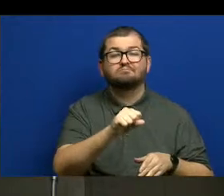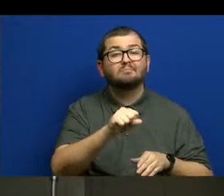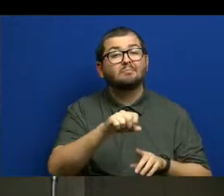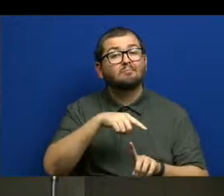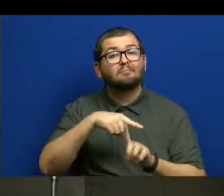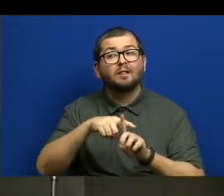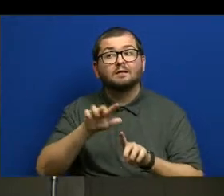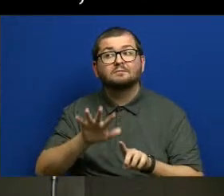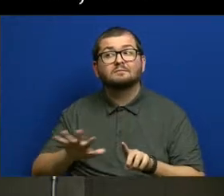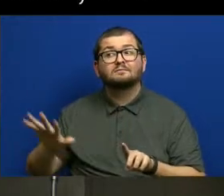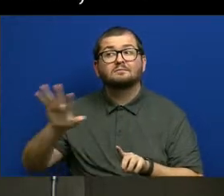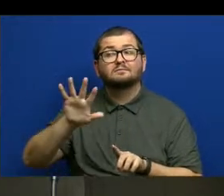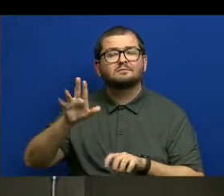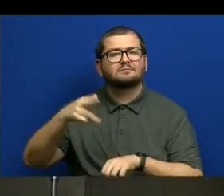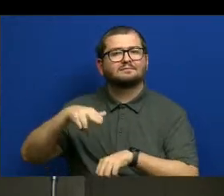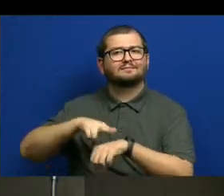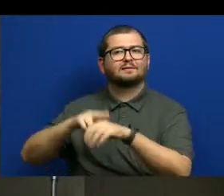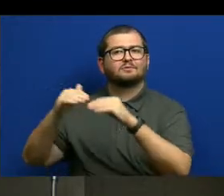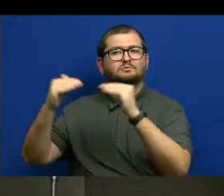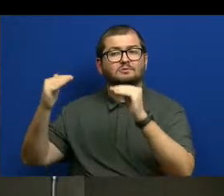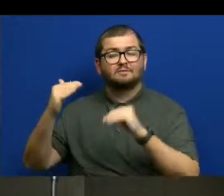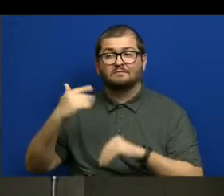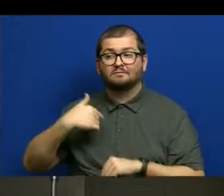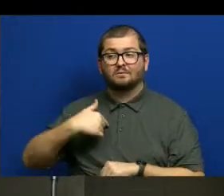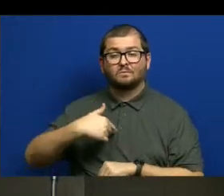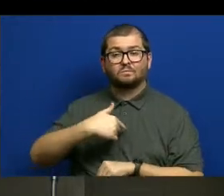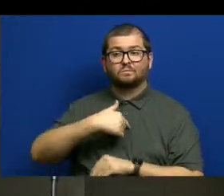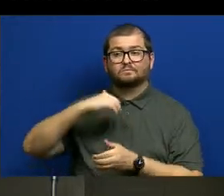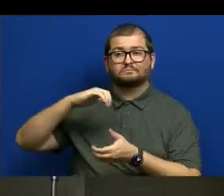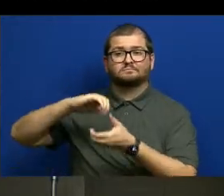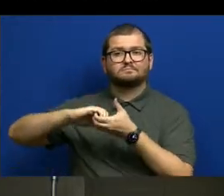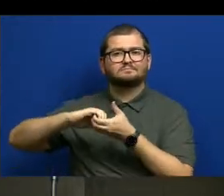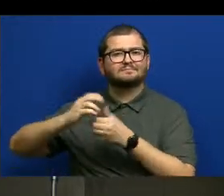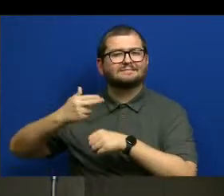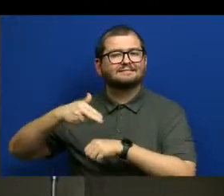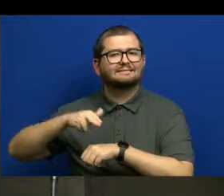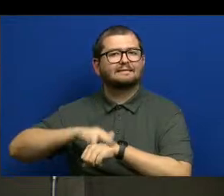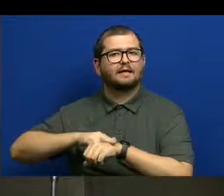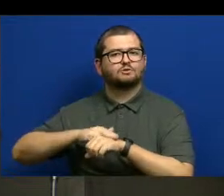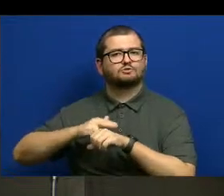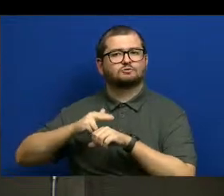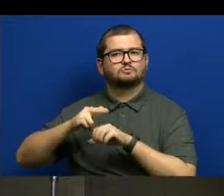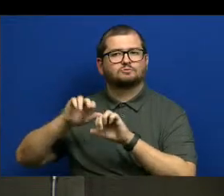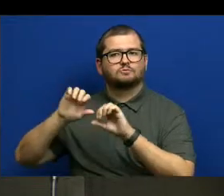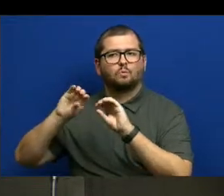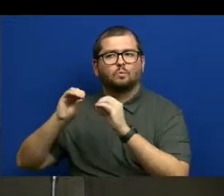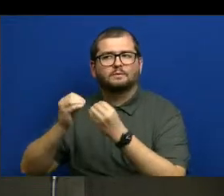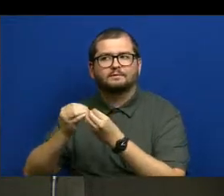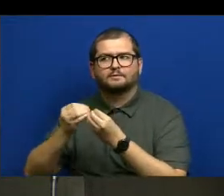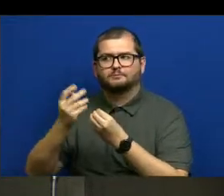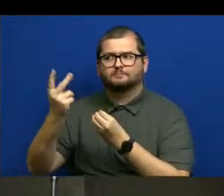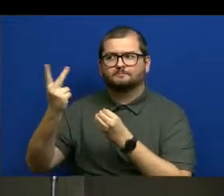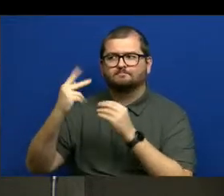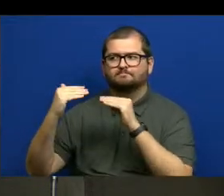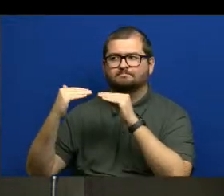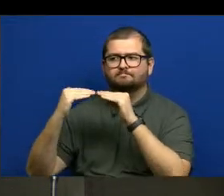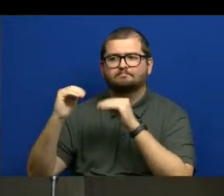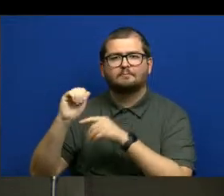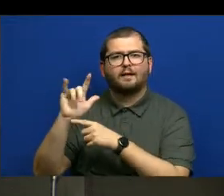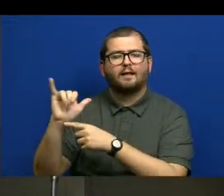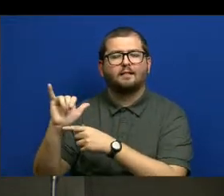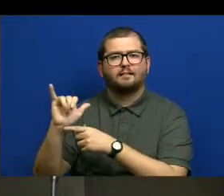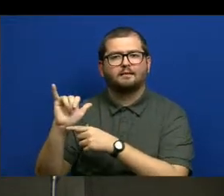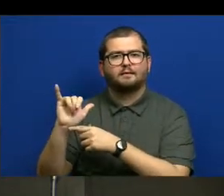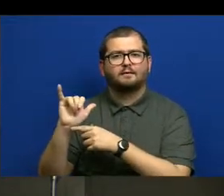national level. We work with national organizations as allies. That's what has